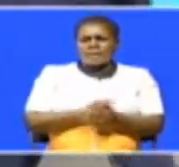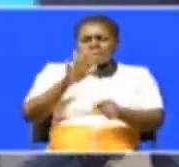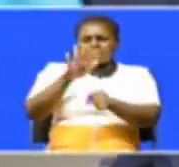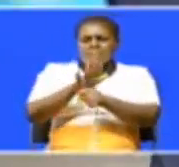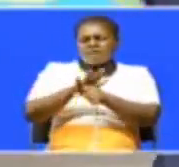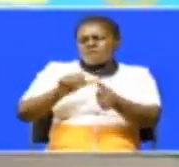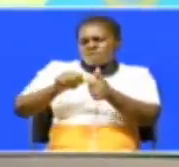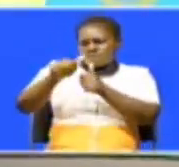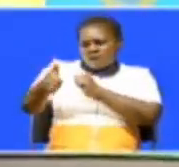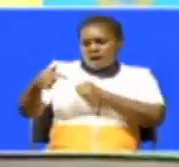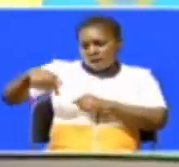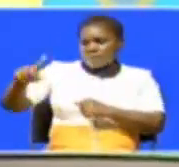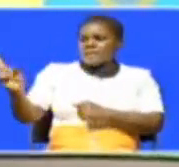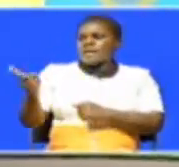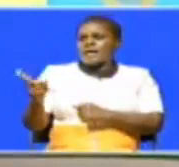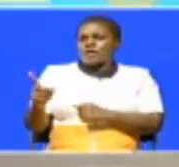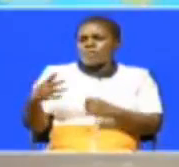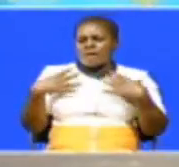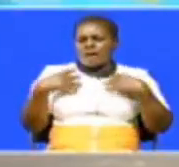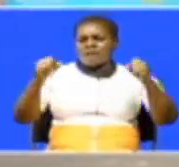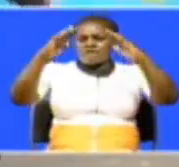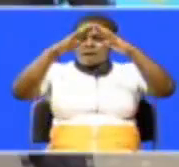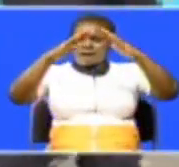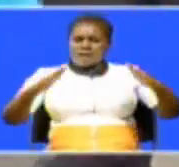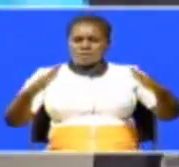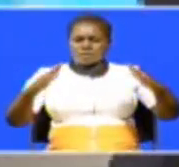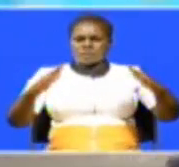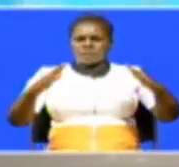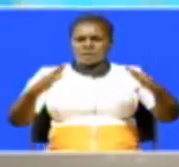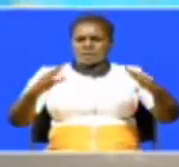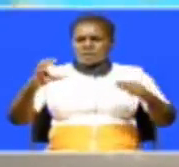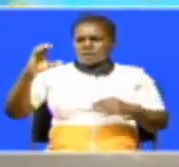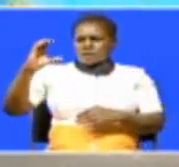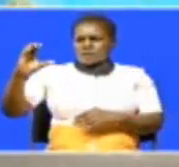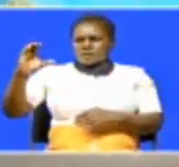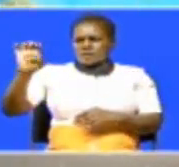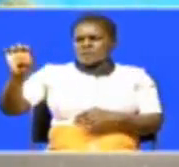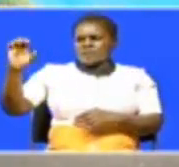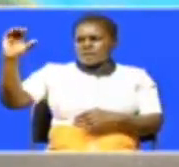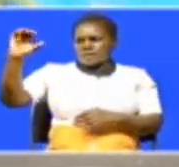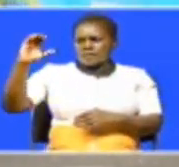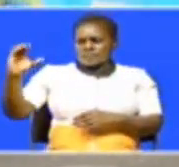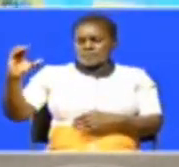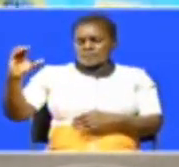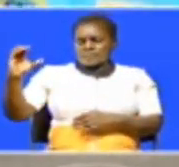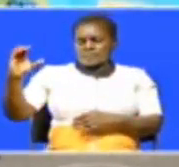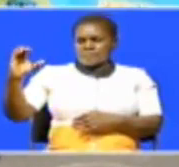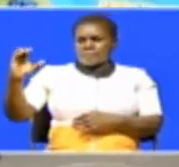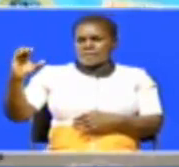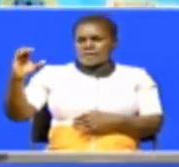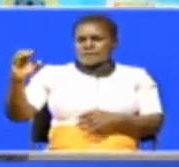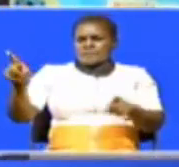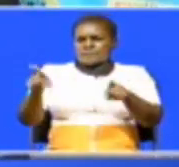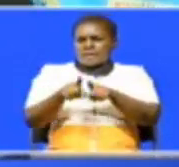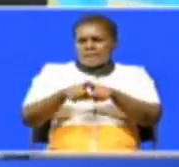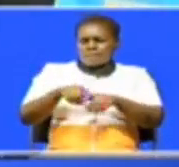Hundreds of kilometers away in Nairobi at the Afya House, Health Chief Administrative Secretary Dr. Mercy Mwangangi had both